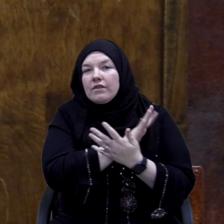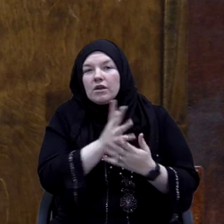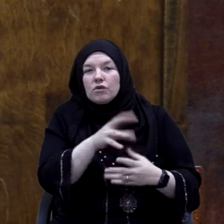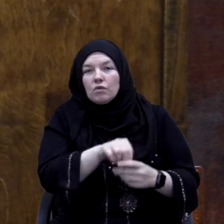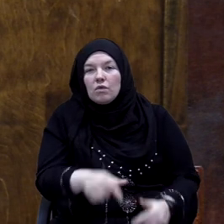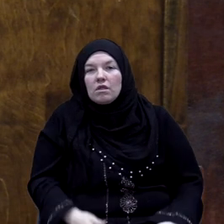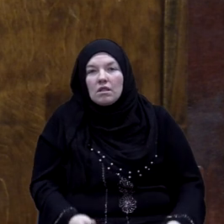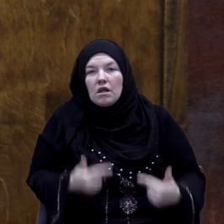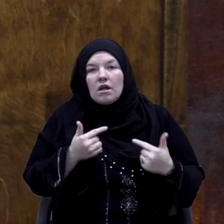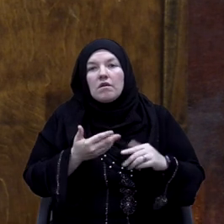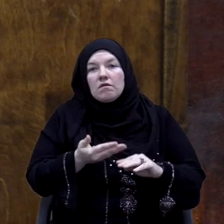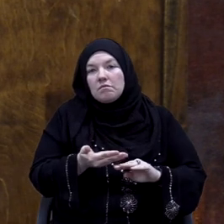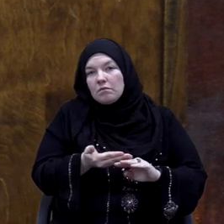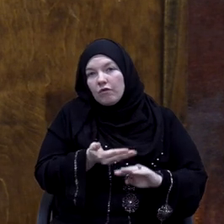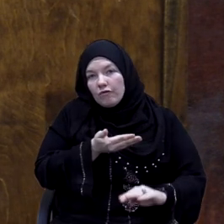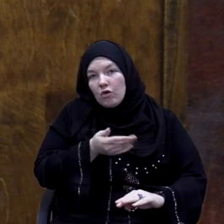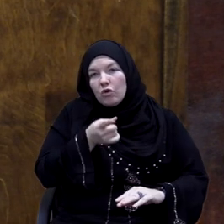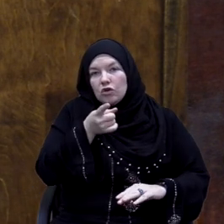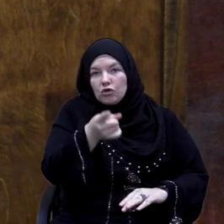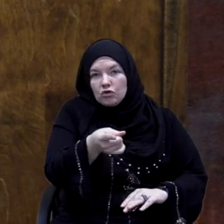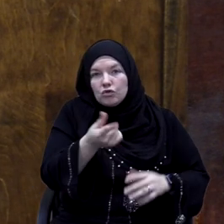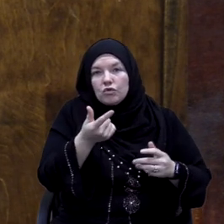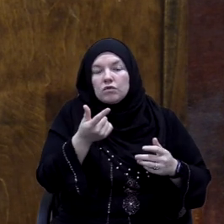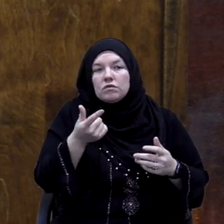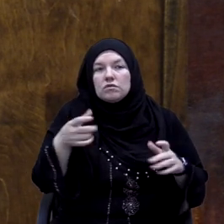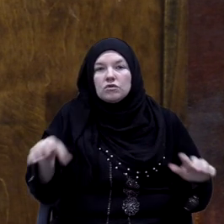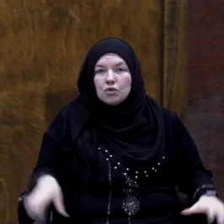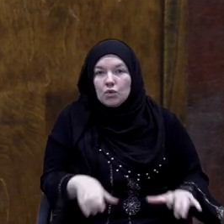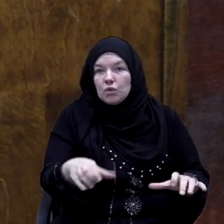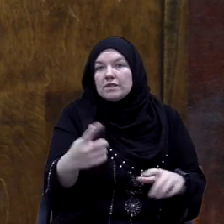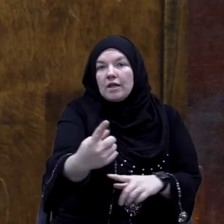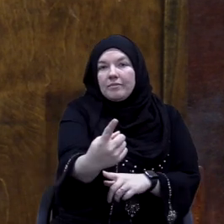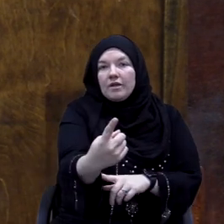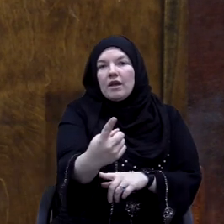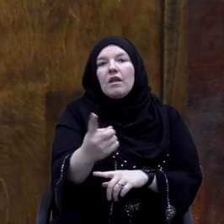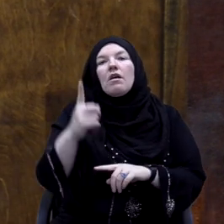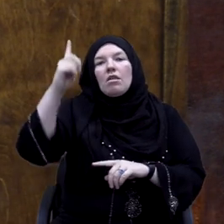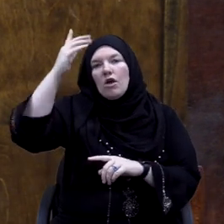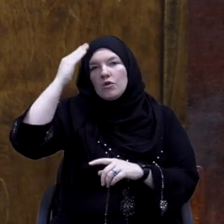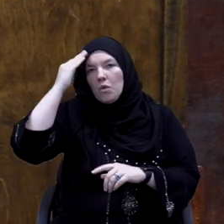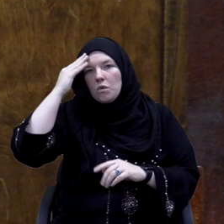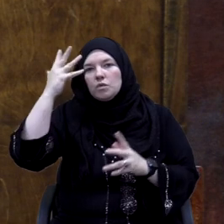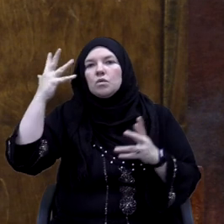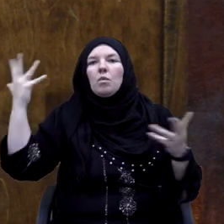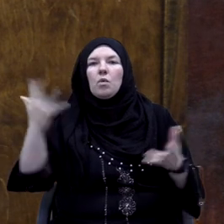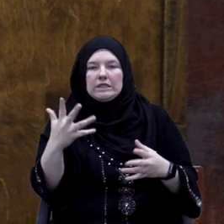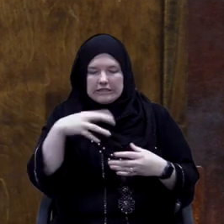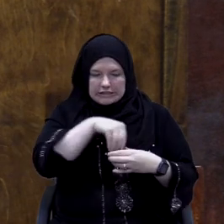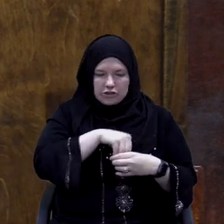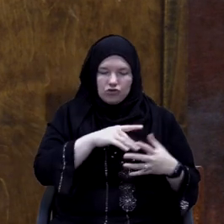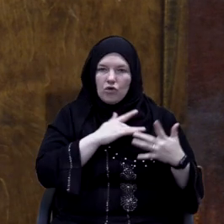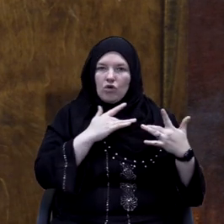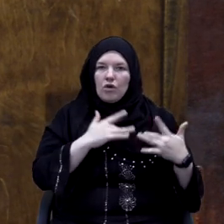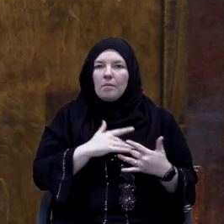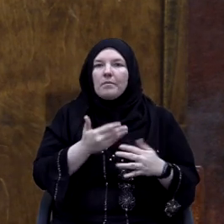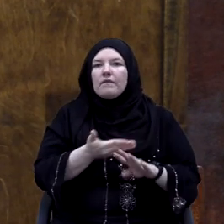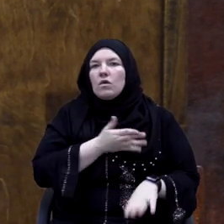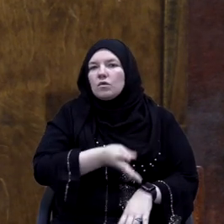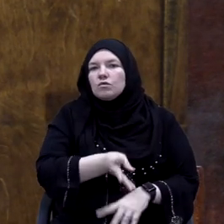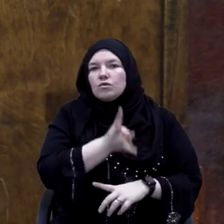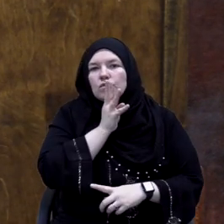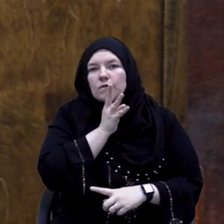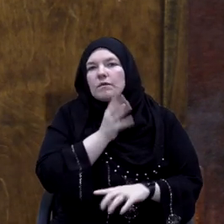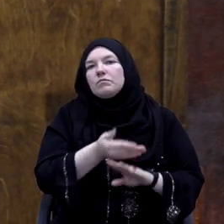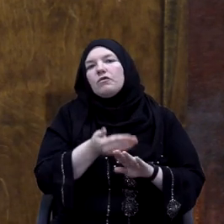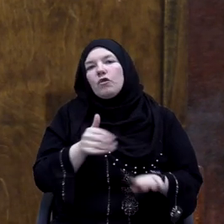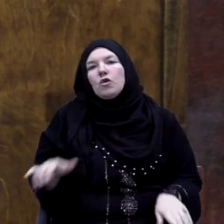before you run the tape with your own action, Allah knows what is in your chest, even before you talk,